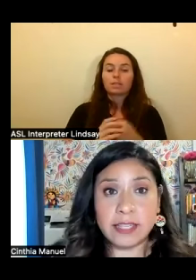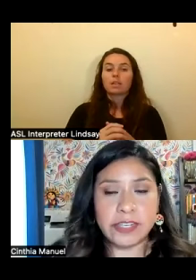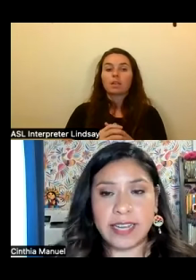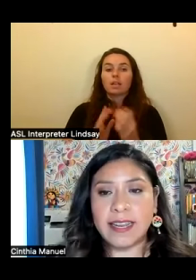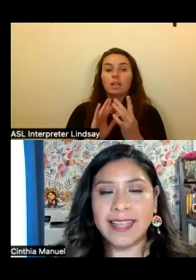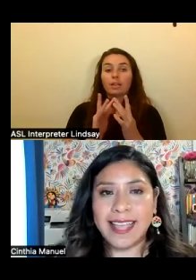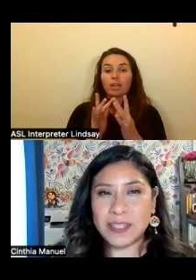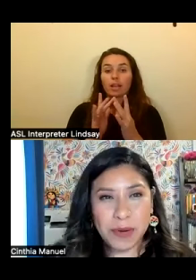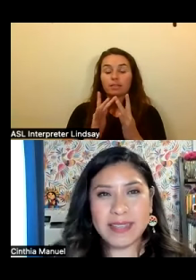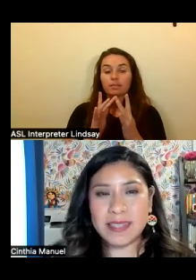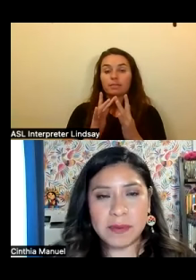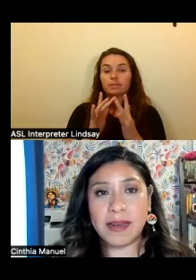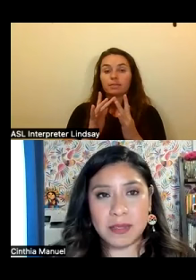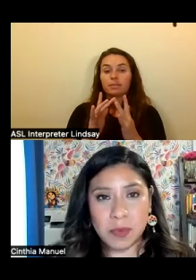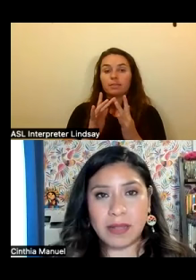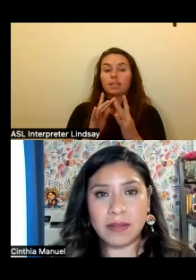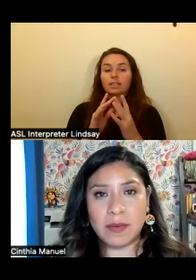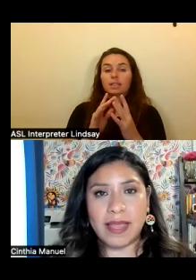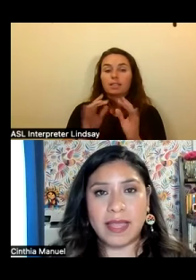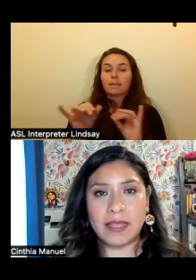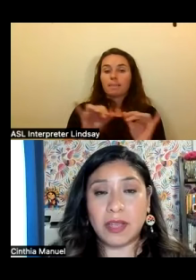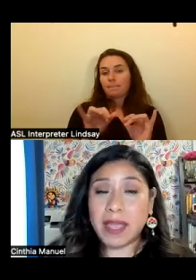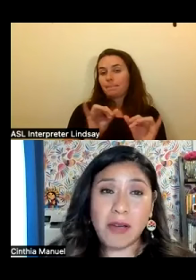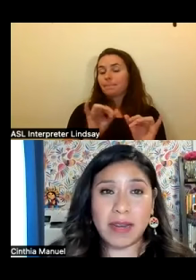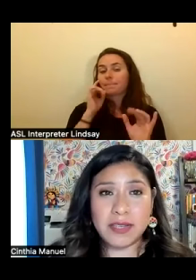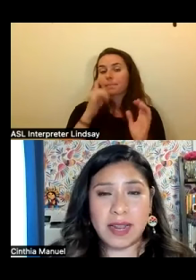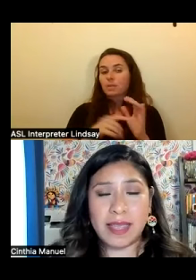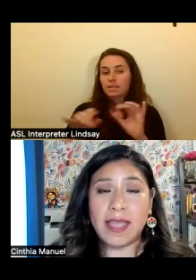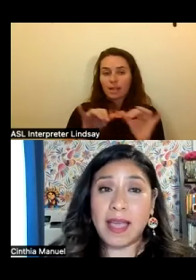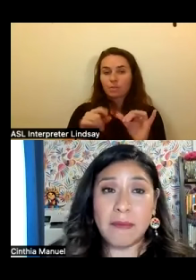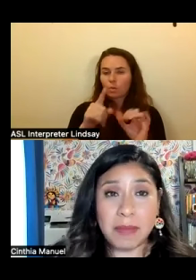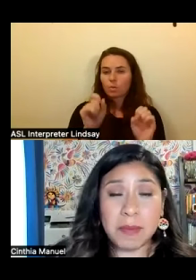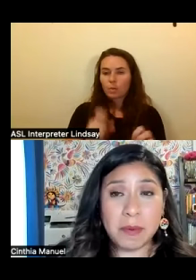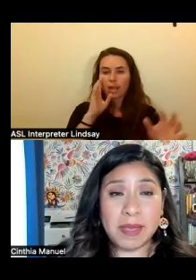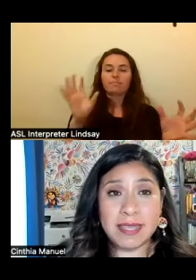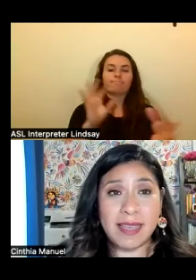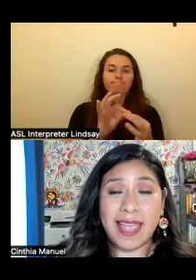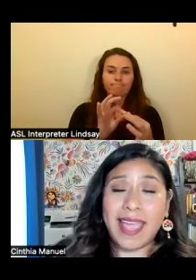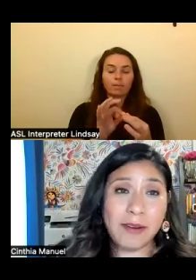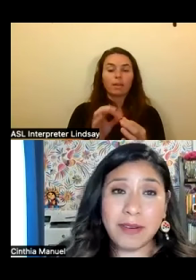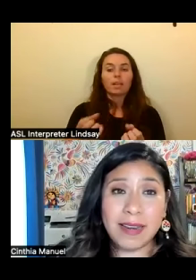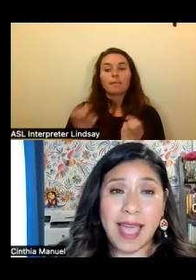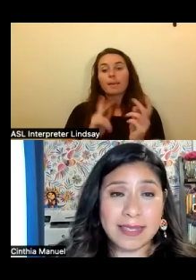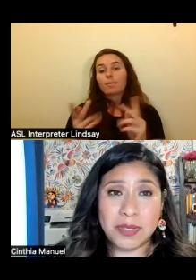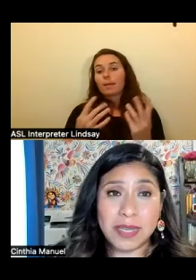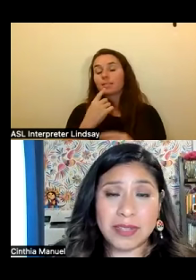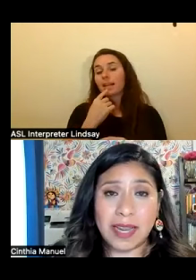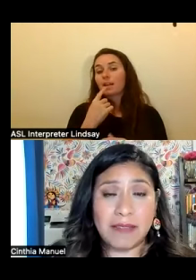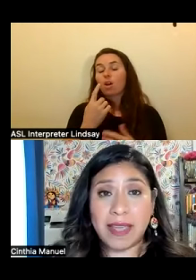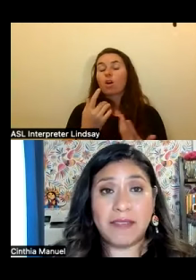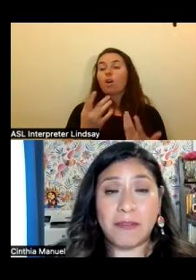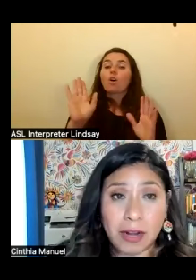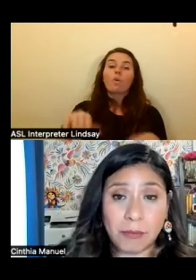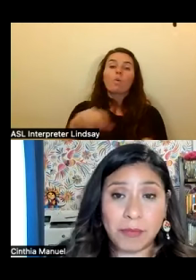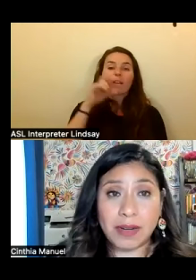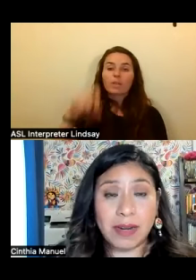the internet is pretty similar as well, right? And then you can make a correlation, like maybe people might say, hey, I don't need access to internet if I